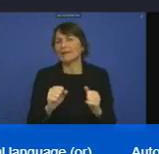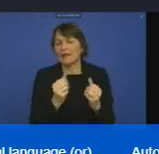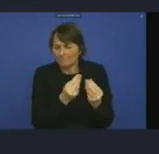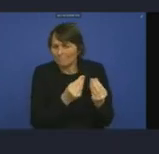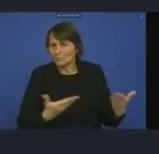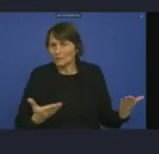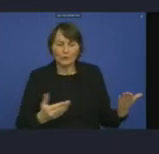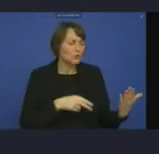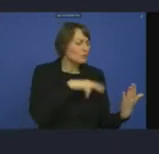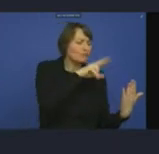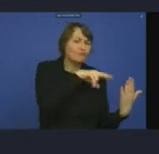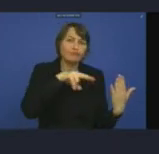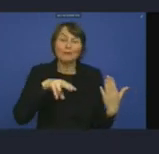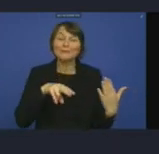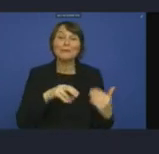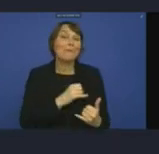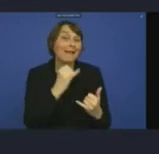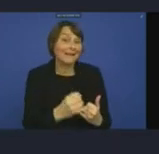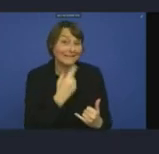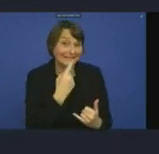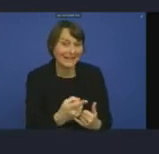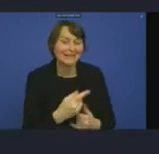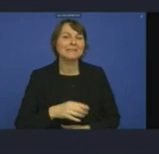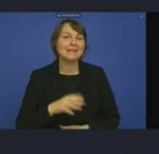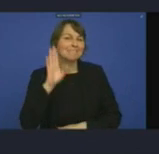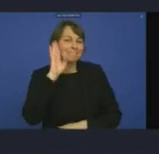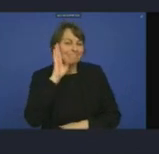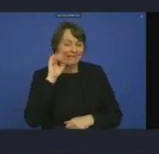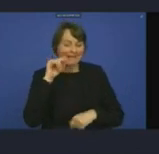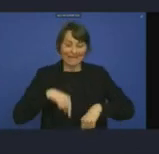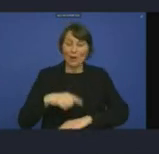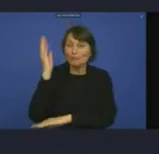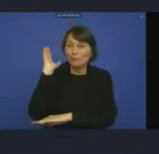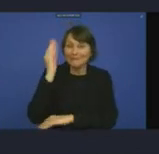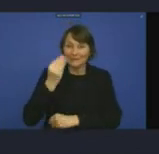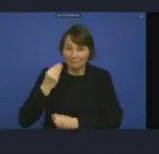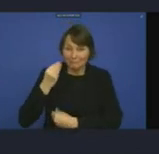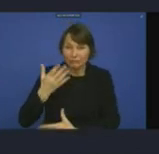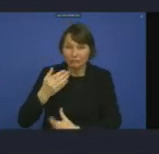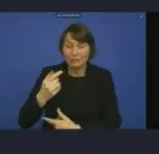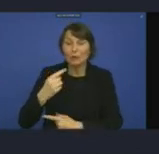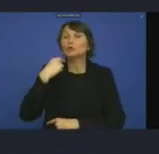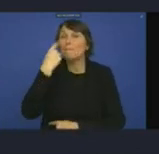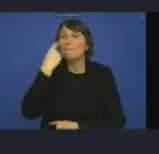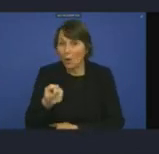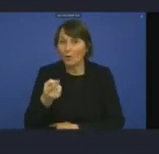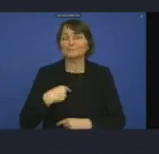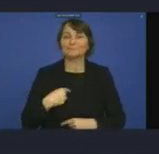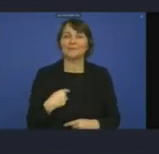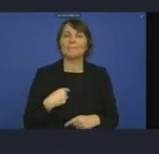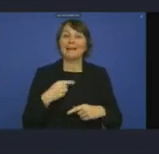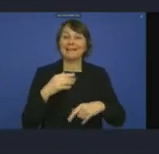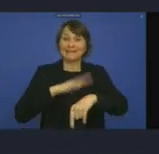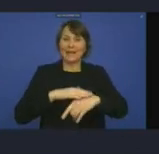is to listen carefully to the presentations that will be made to you tomorrow, to start early and take time to read